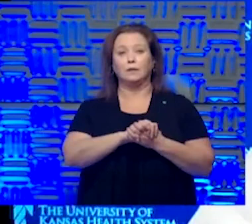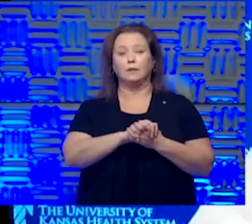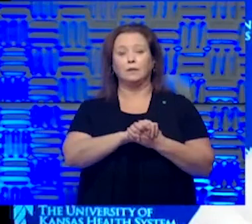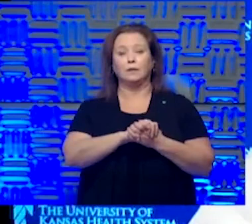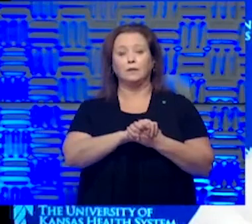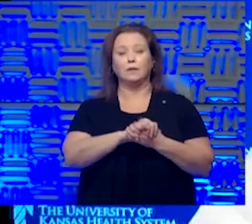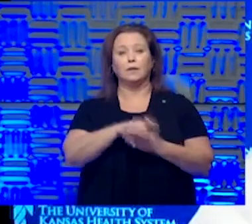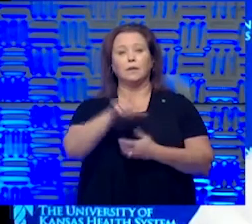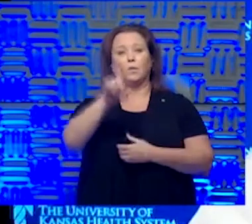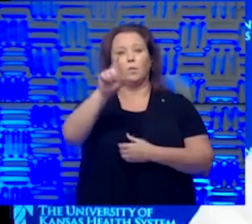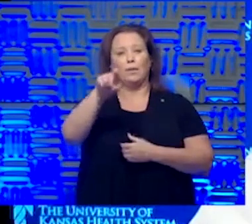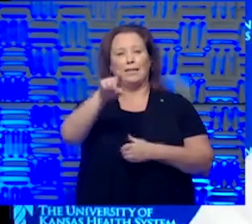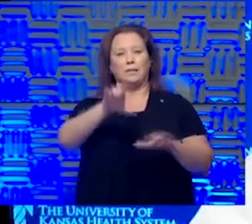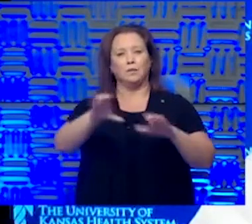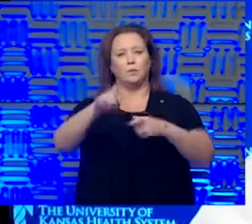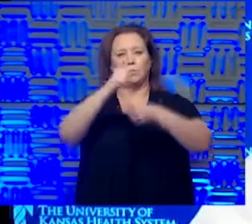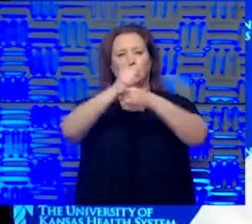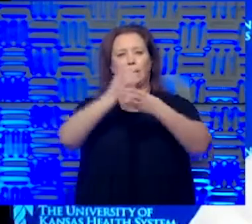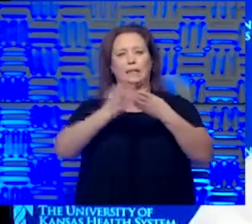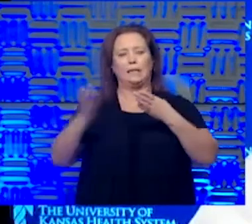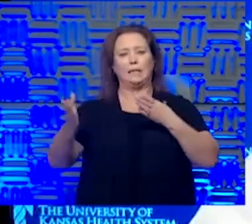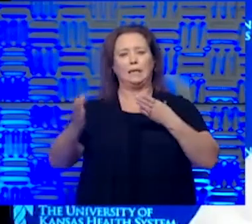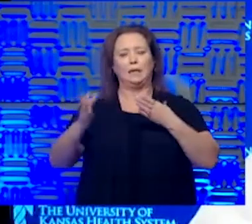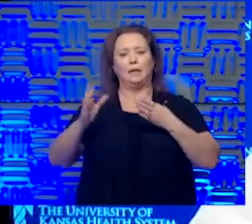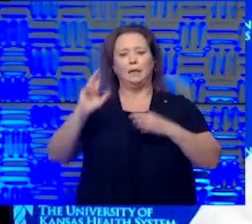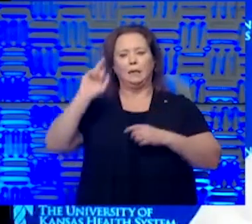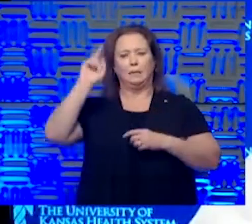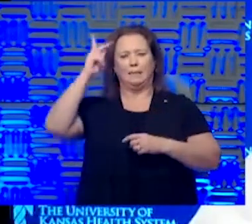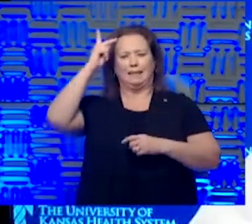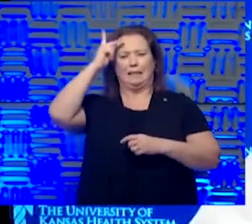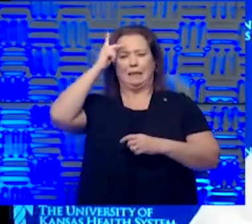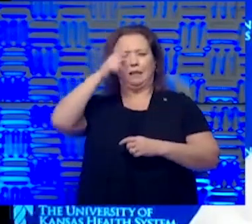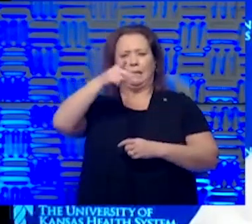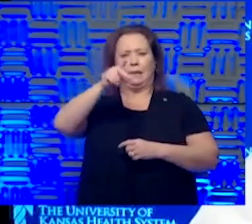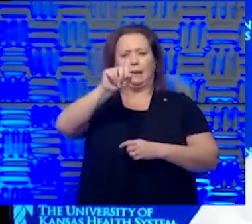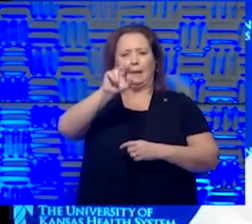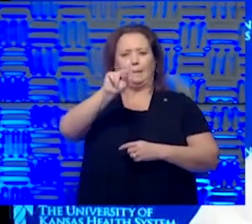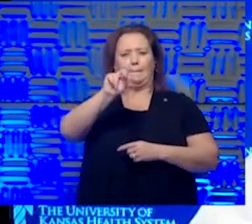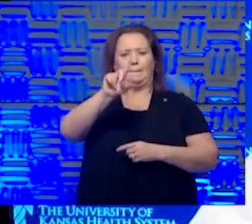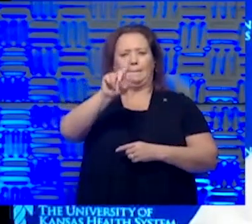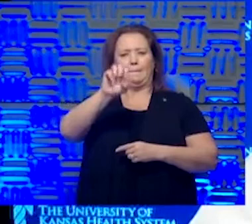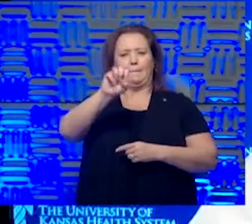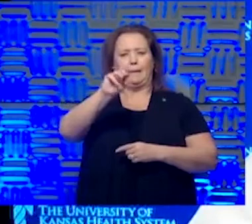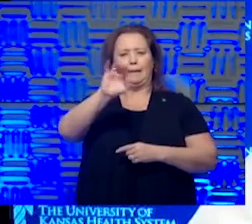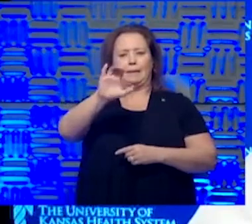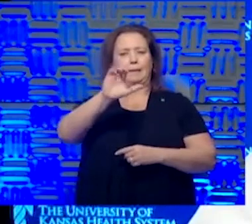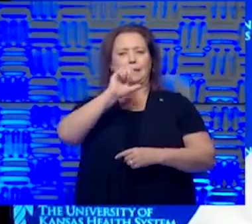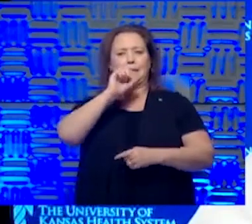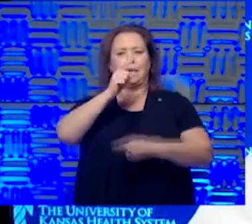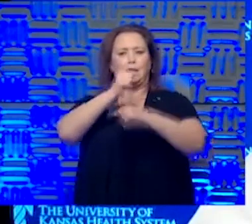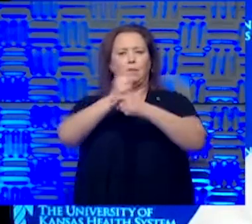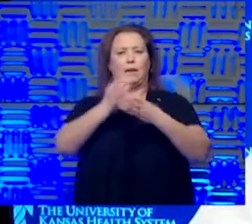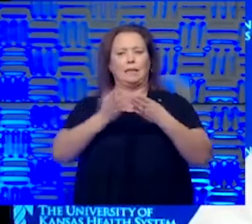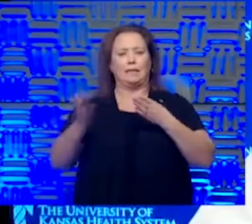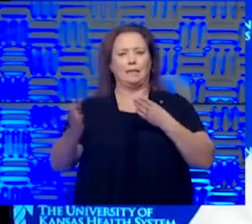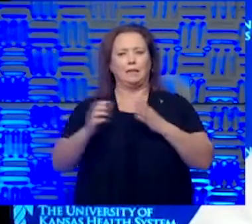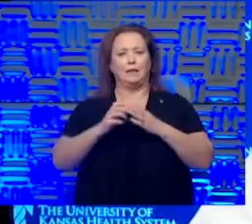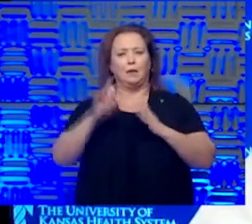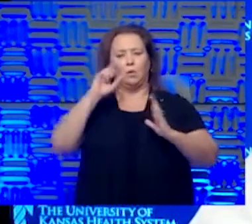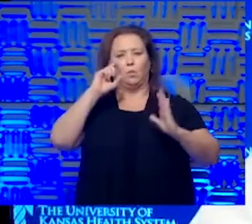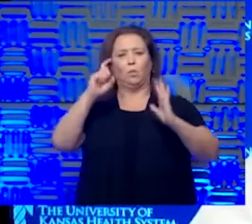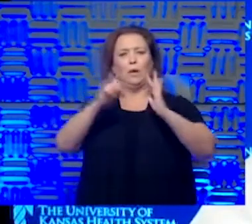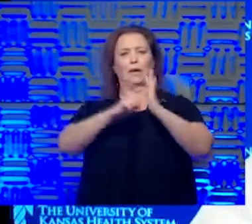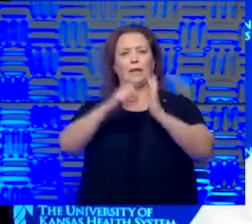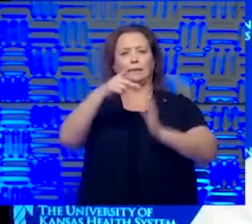We have to do the right thing. And politicizing a pandemic is not the right thing. Recognizing